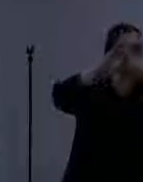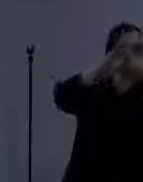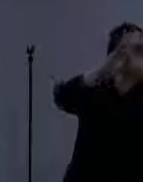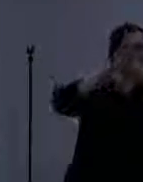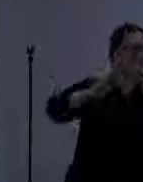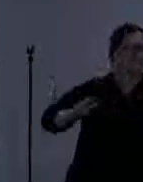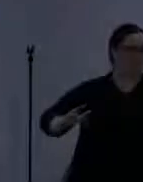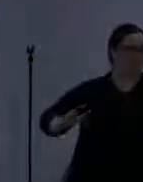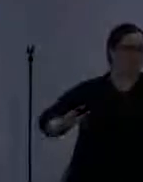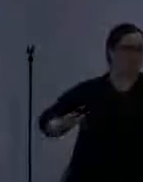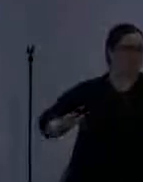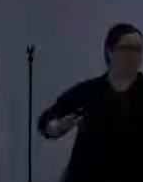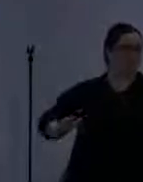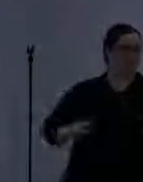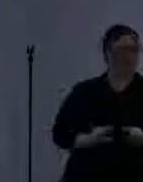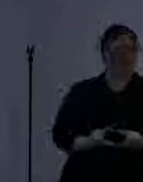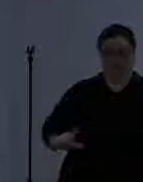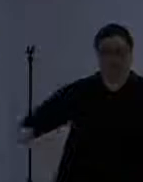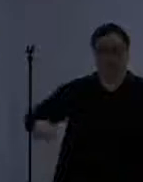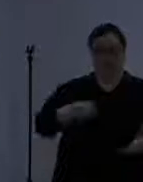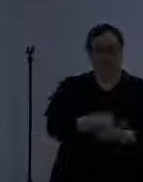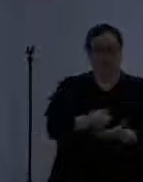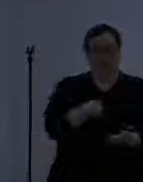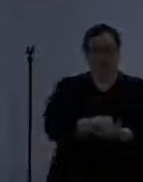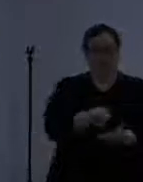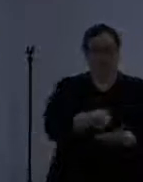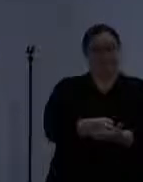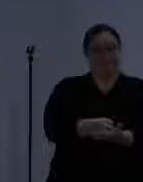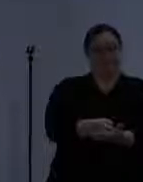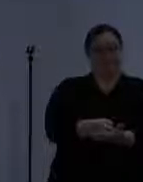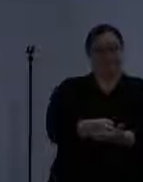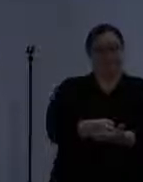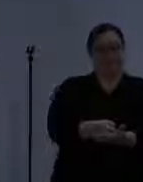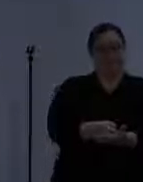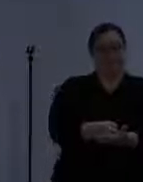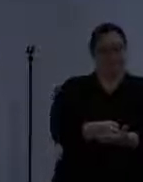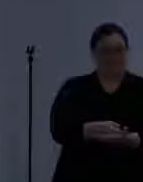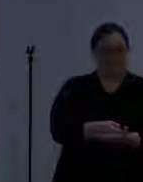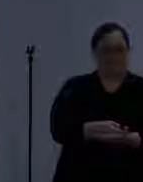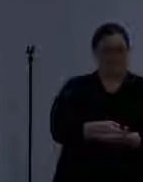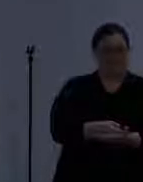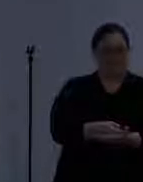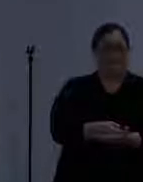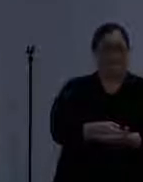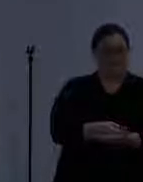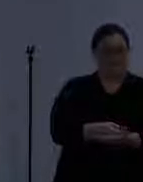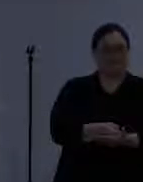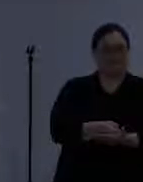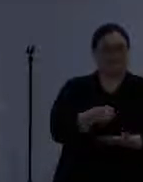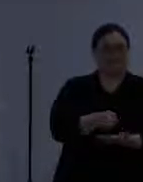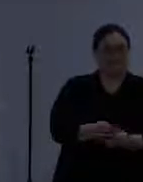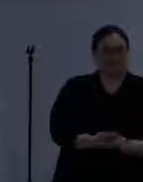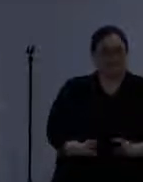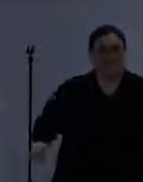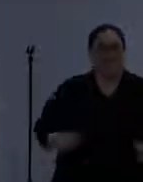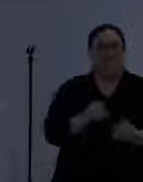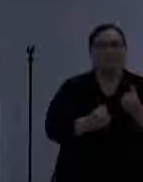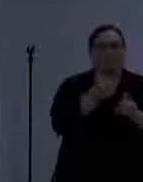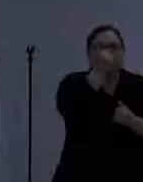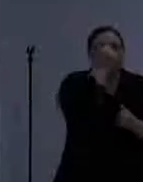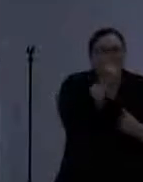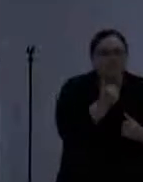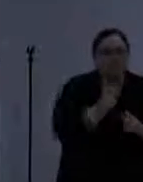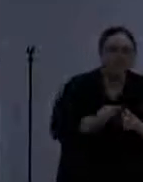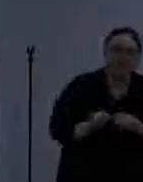pyramid here which goes from the very bottom layer of the pyramid, which has education, persuasion,